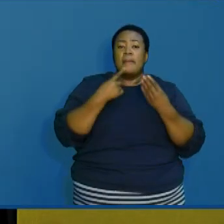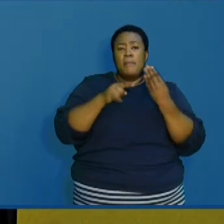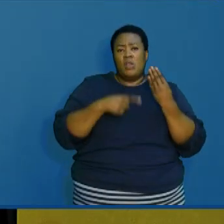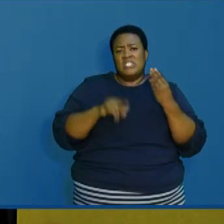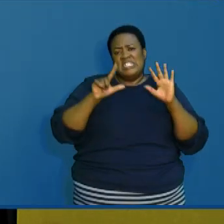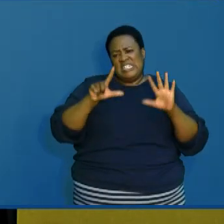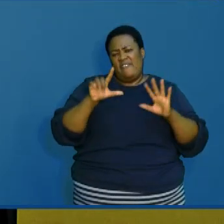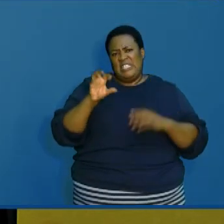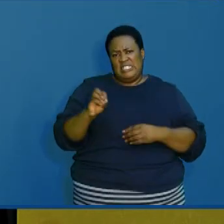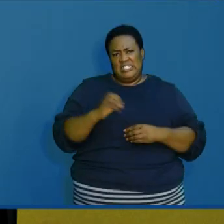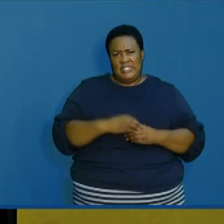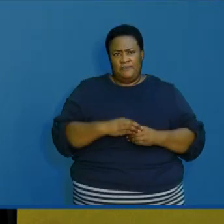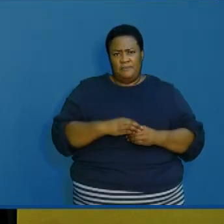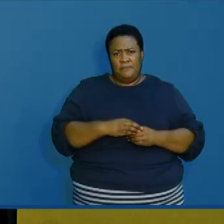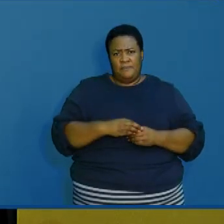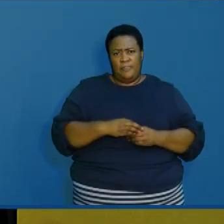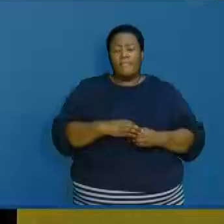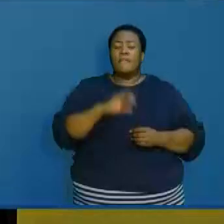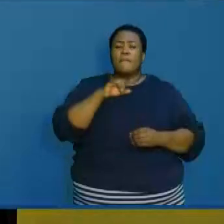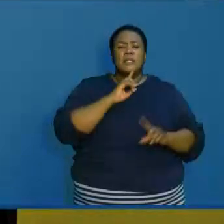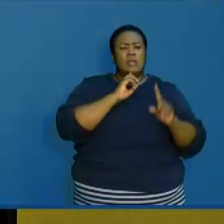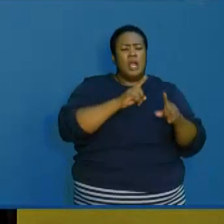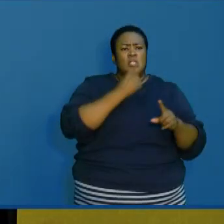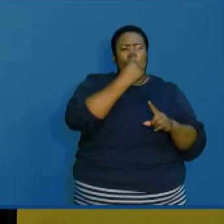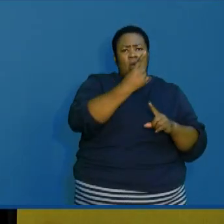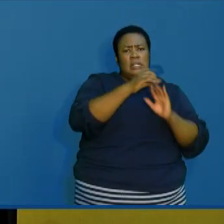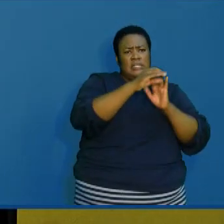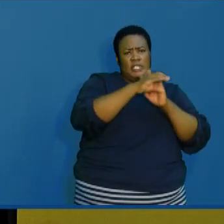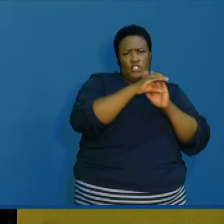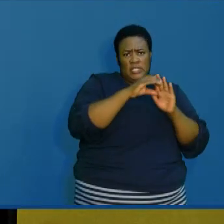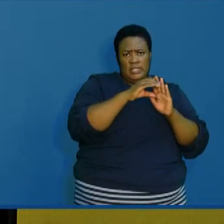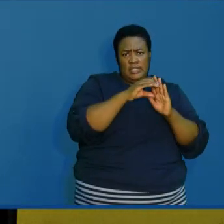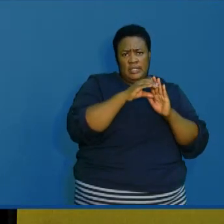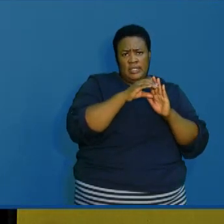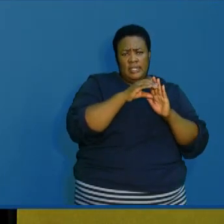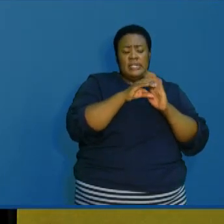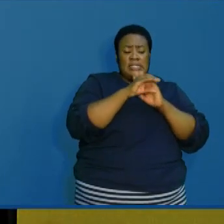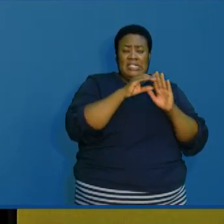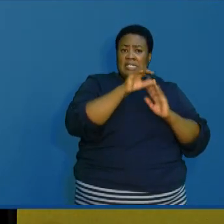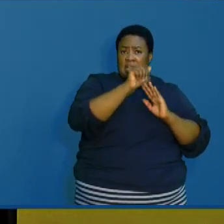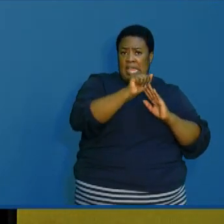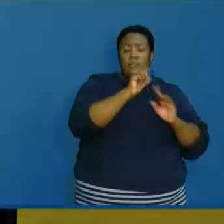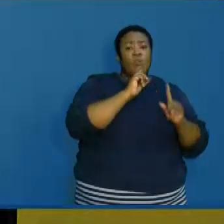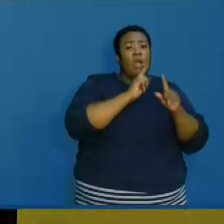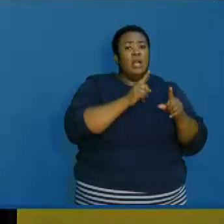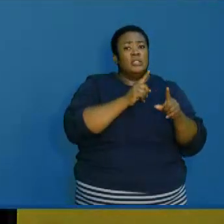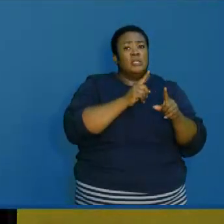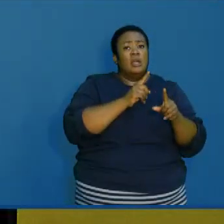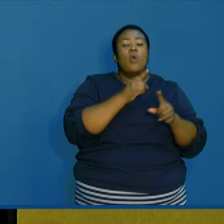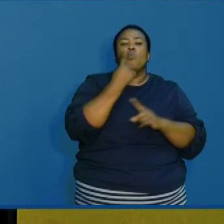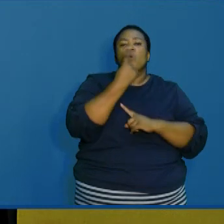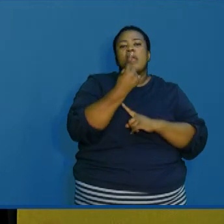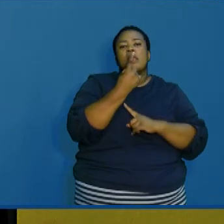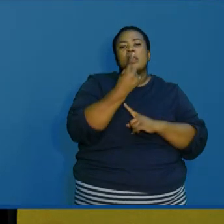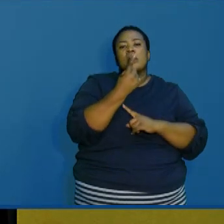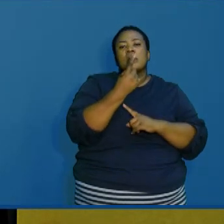answer one section. You answer in section A, you answer one novel,